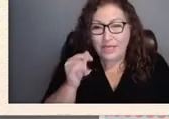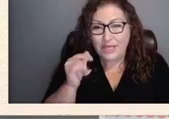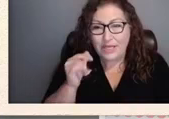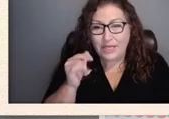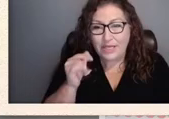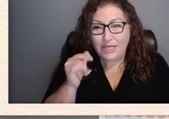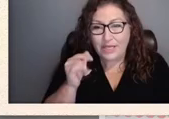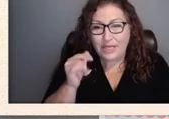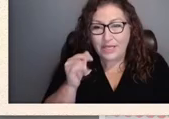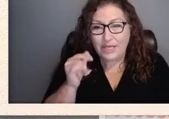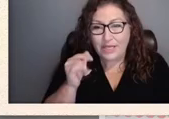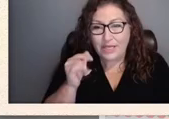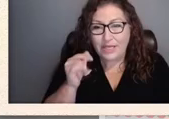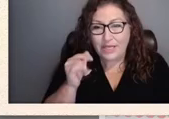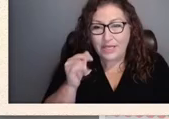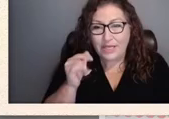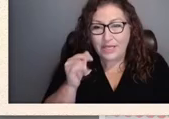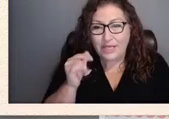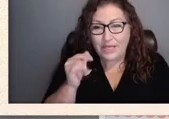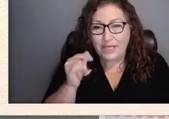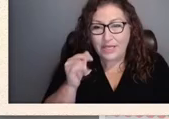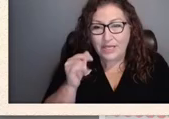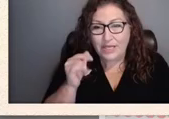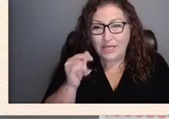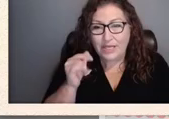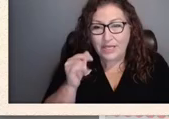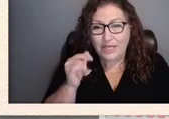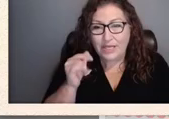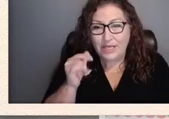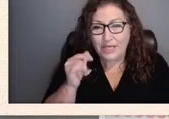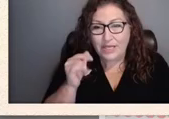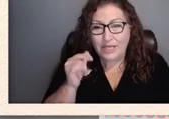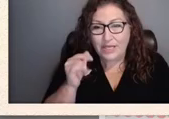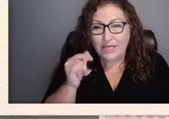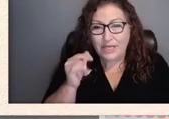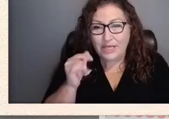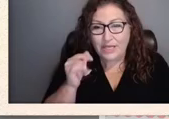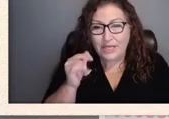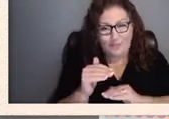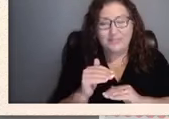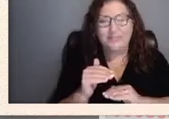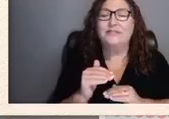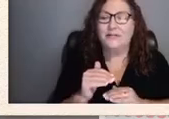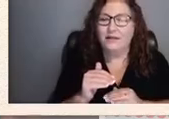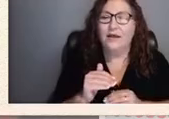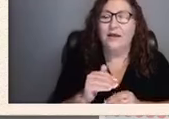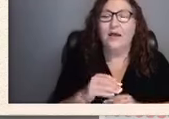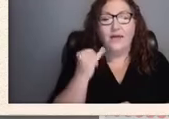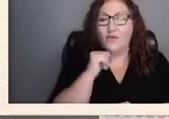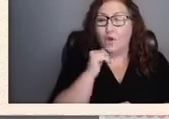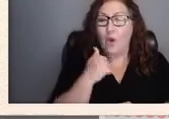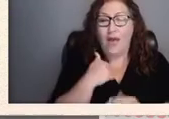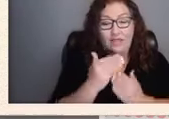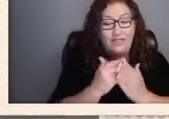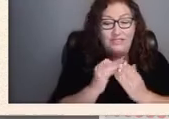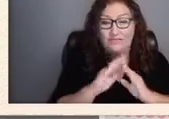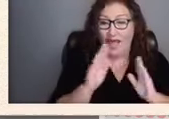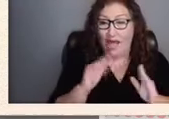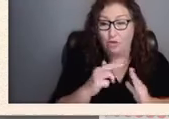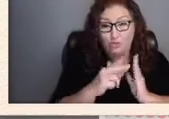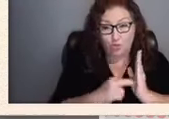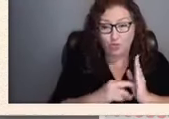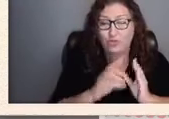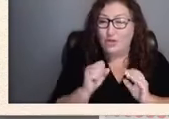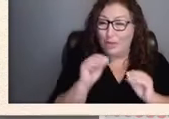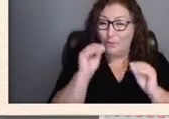anything goes, right? There still need to be limits as well. If you don't have a list of house rules, you can put 2 on the refrigerator right